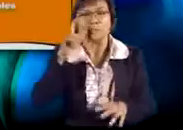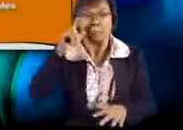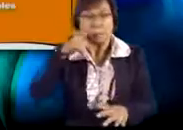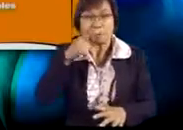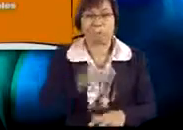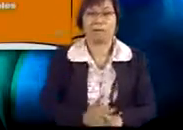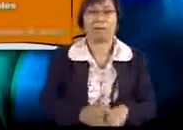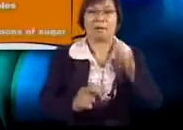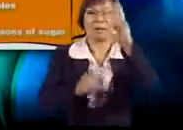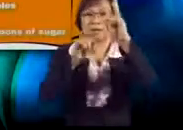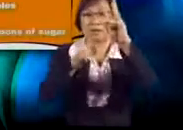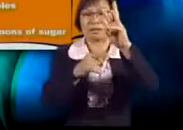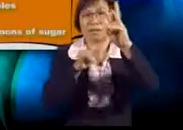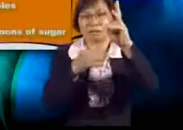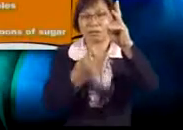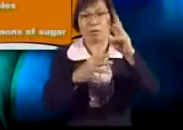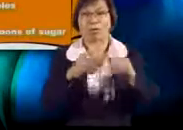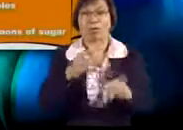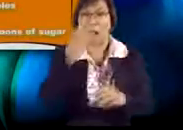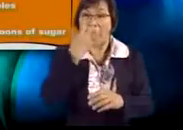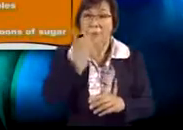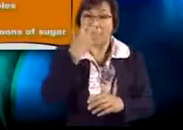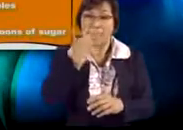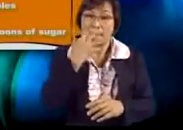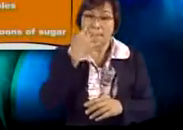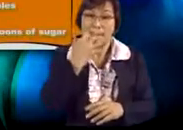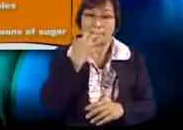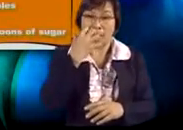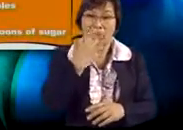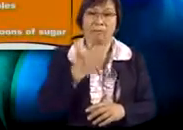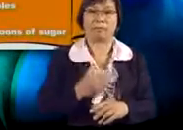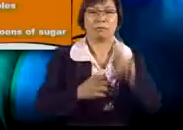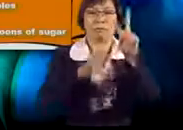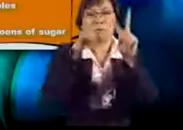6/4 of pineapple. 2 1/2 tablespoons of sugar.